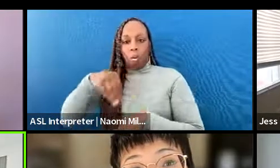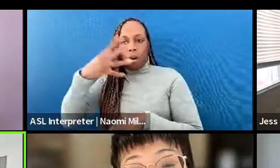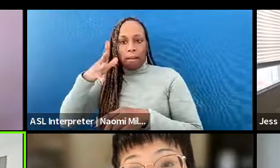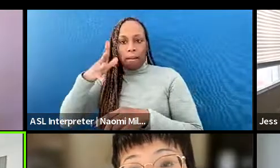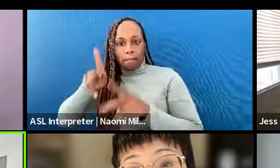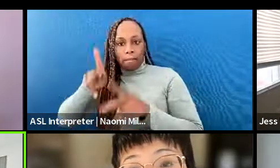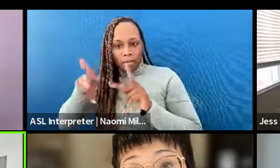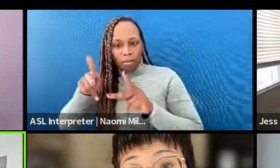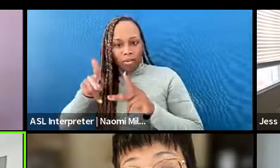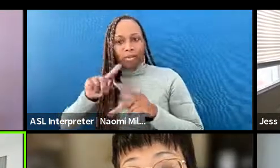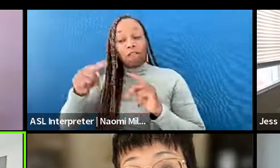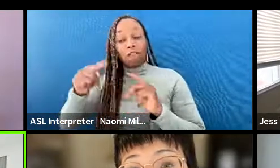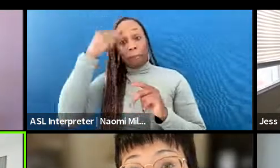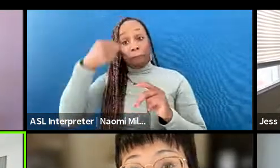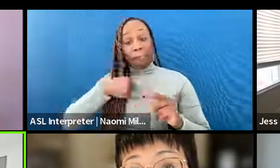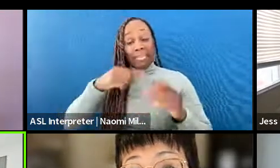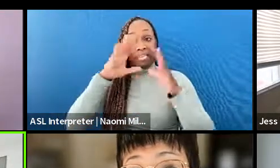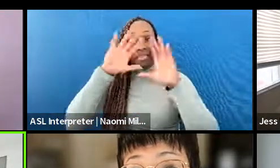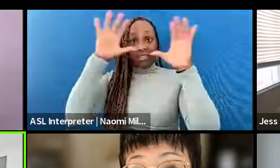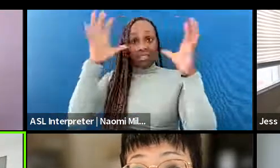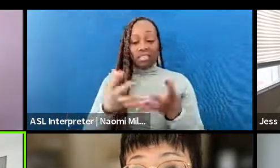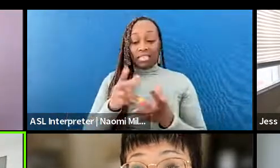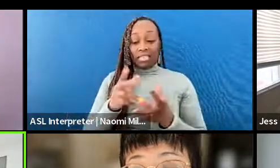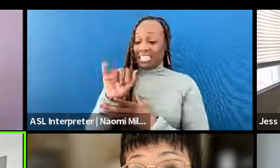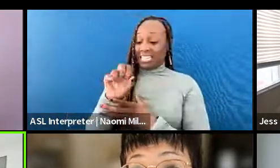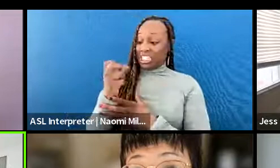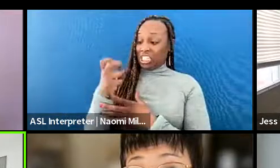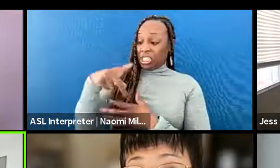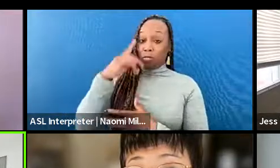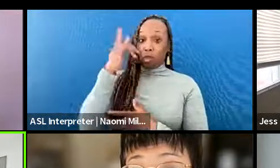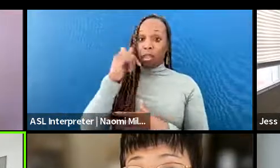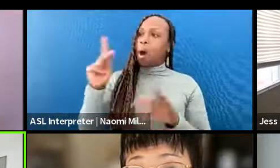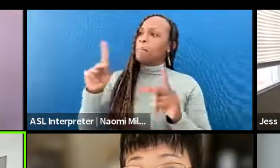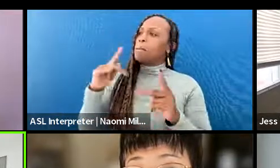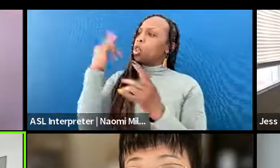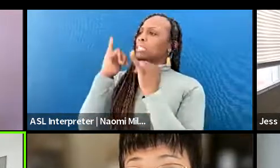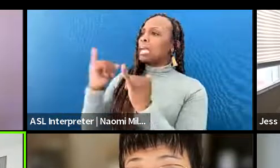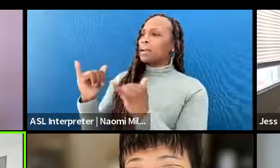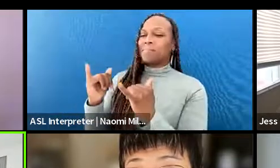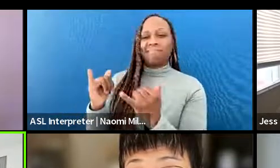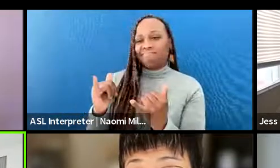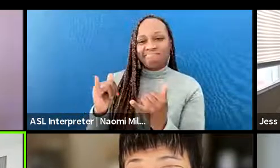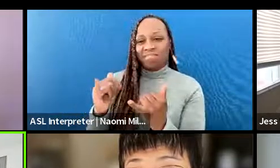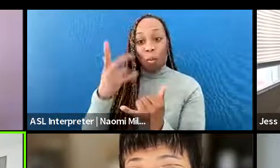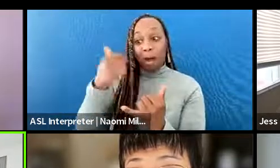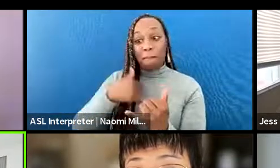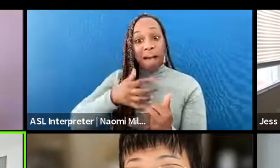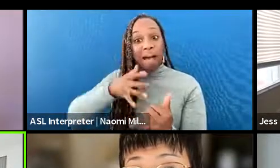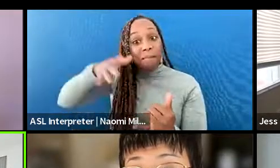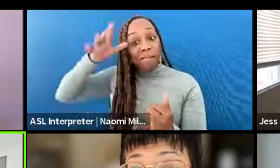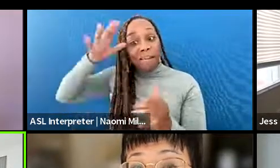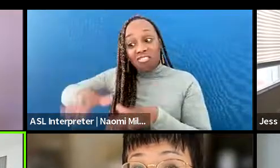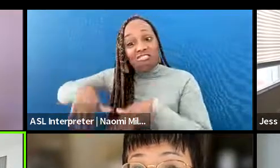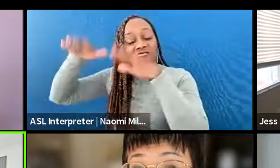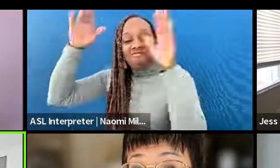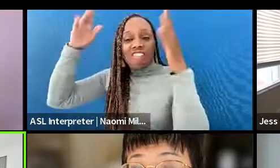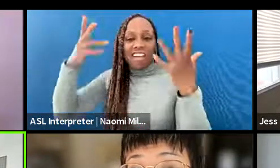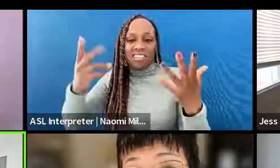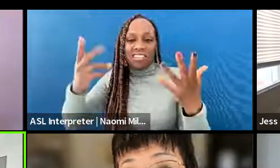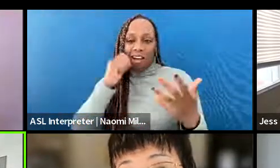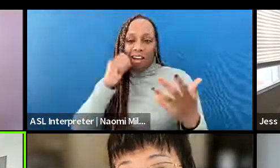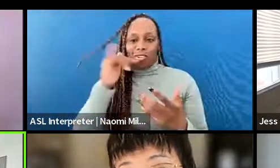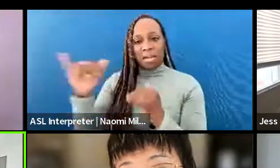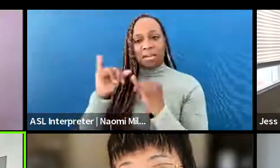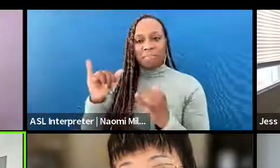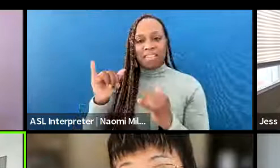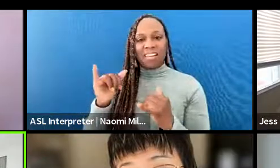about seeing people who look like me, because I was not raised with people who look like me at all, and was often assumed to not be a